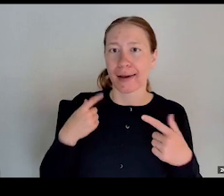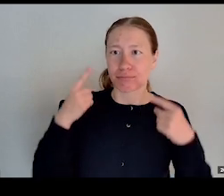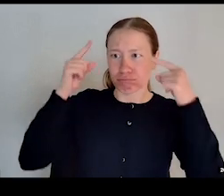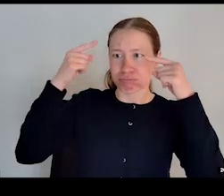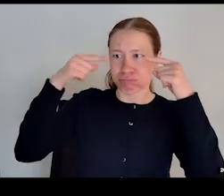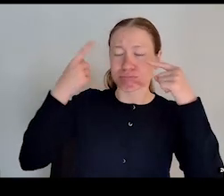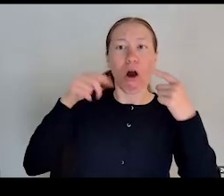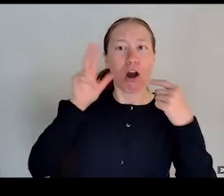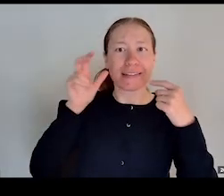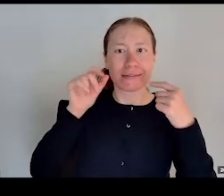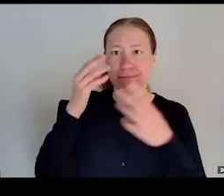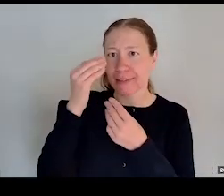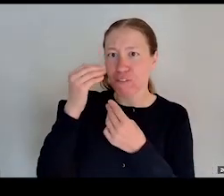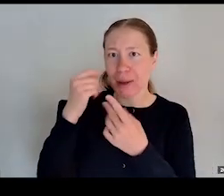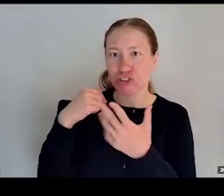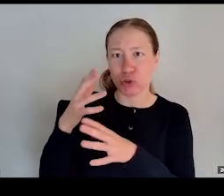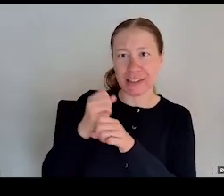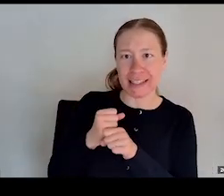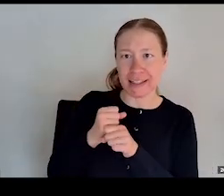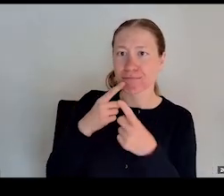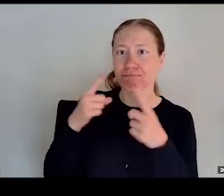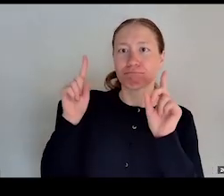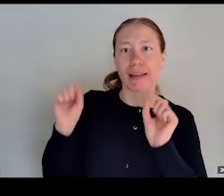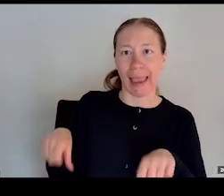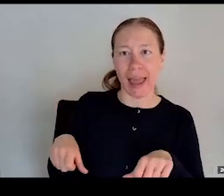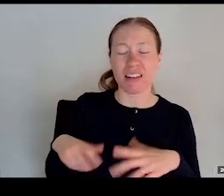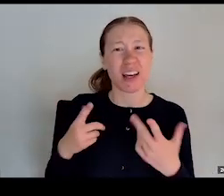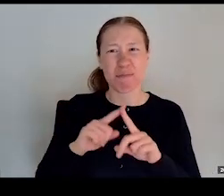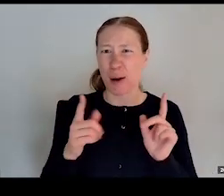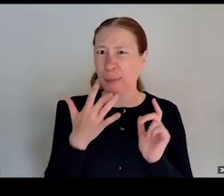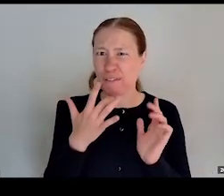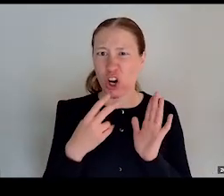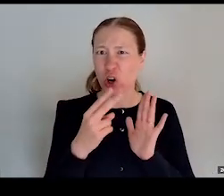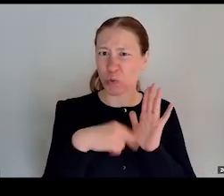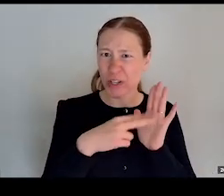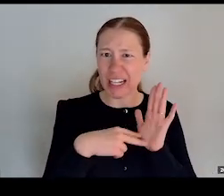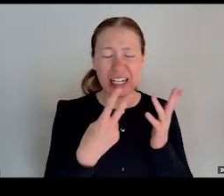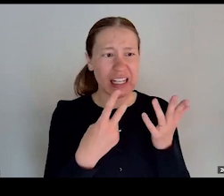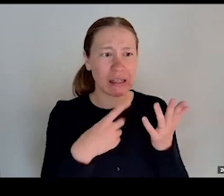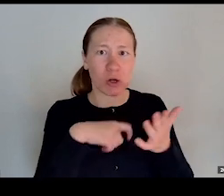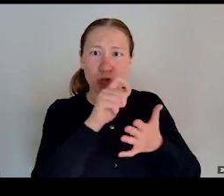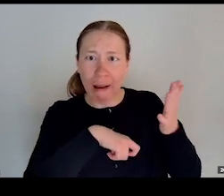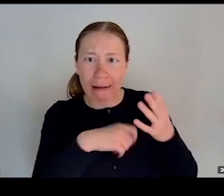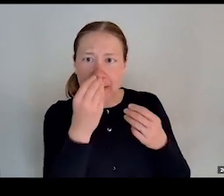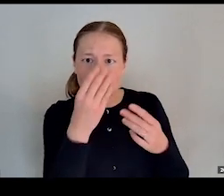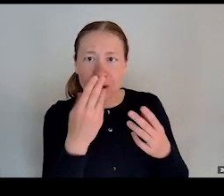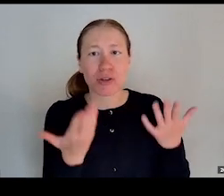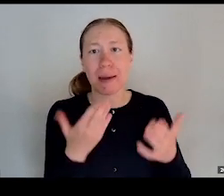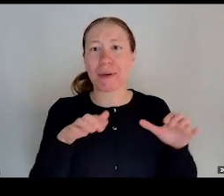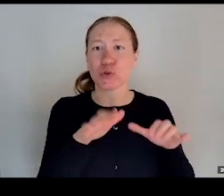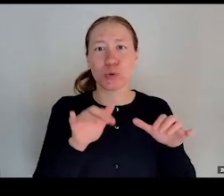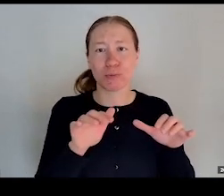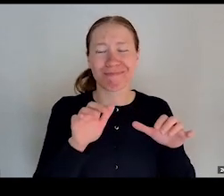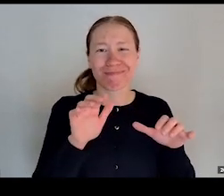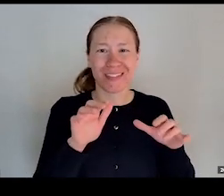successful. For somebody who does better with written directions and the ability to read those instructions to retain the information, they might do better with an